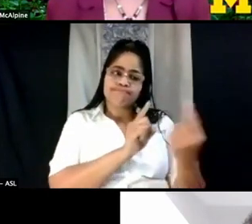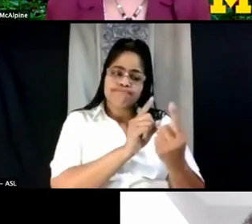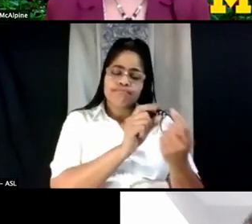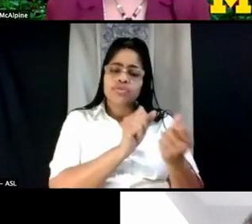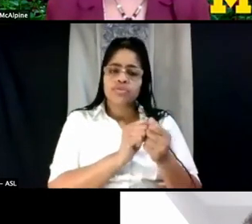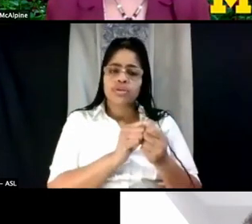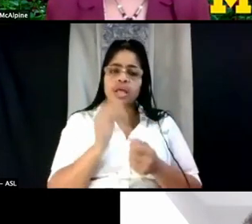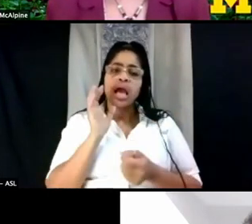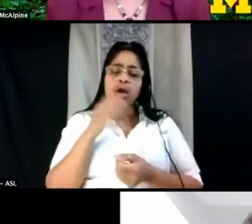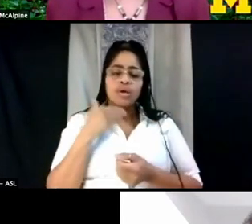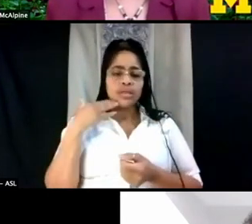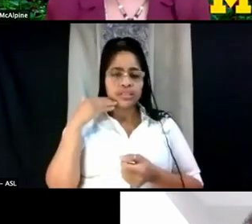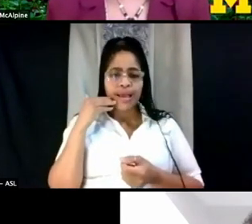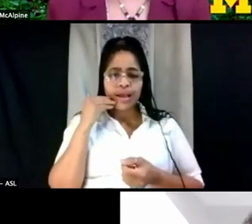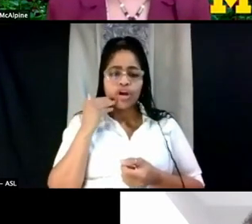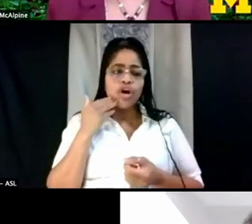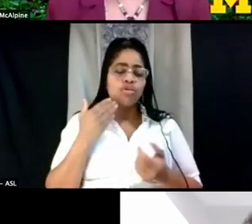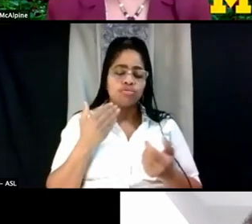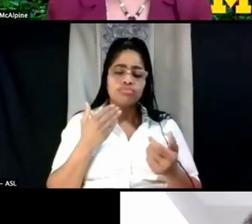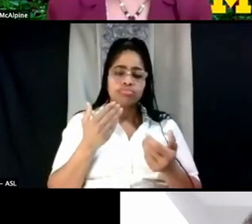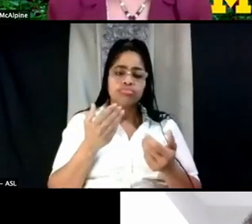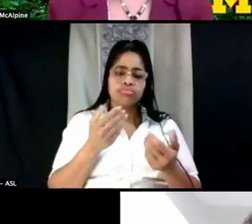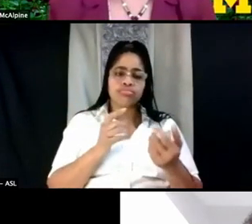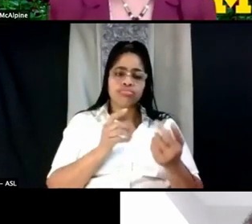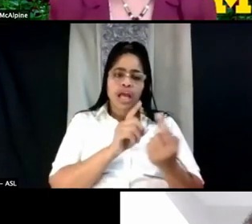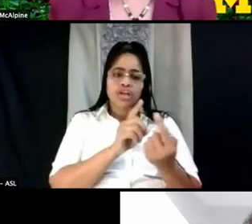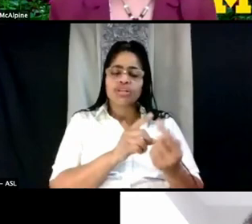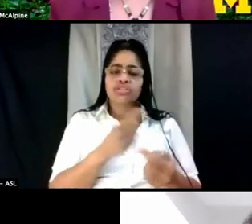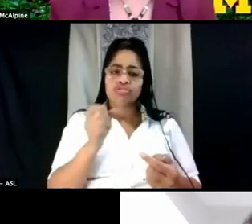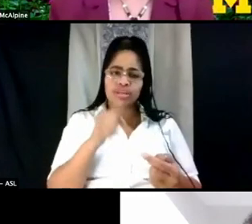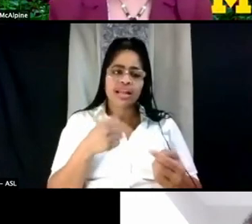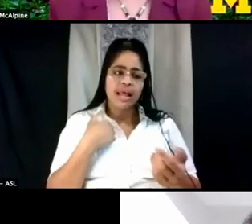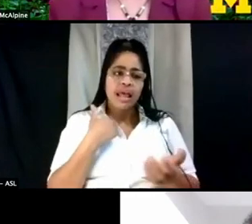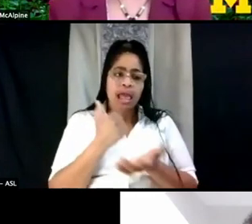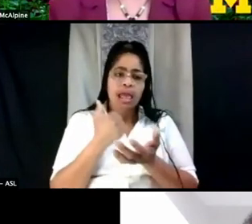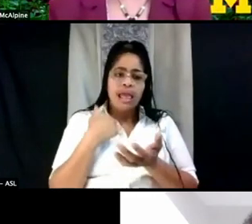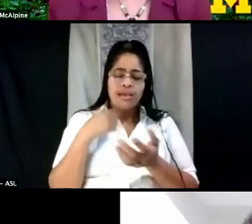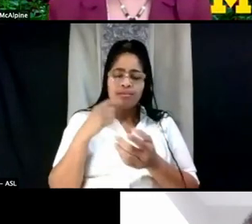have virtual quit kits to help you quit and stay quit. The